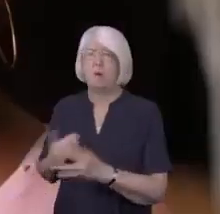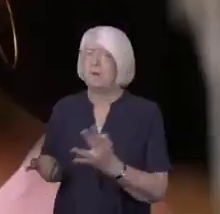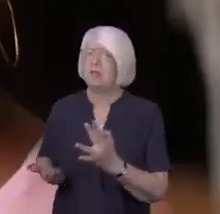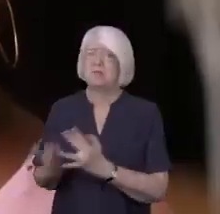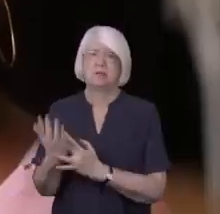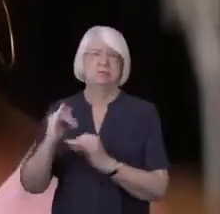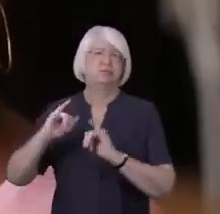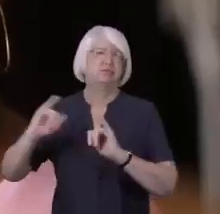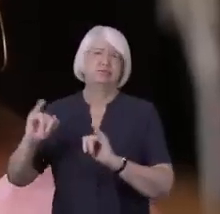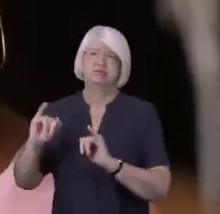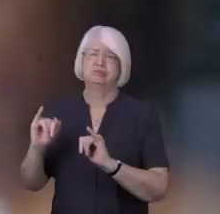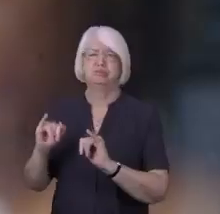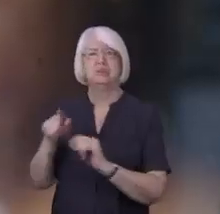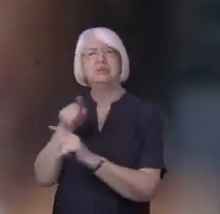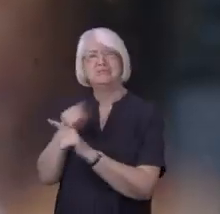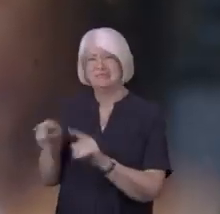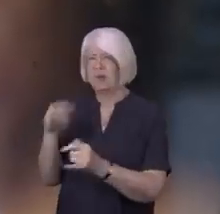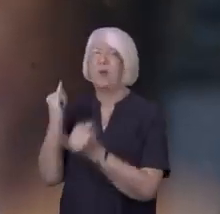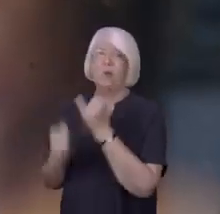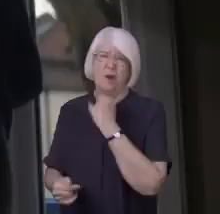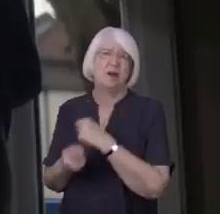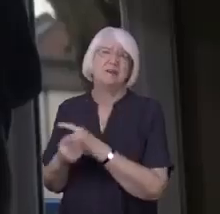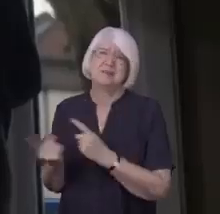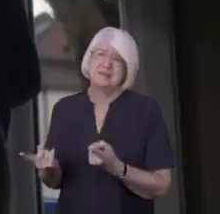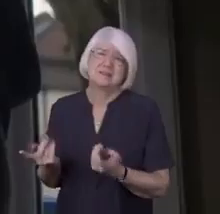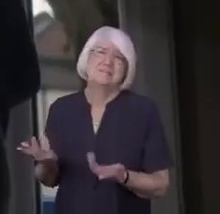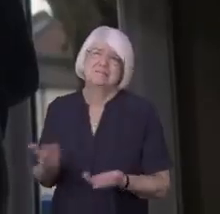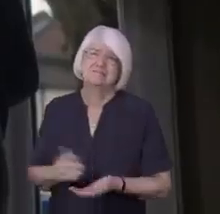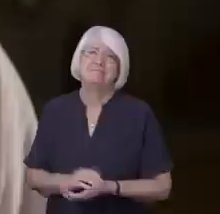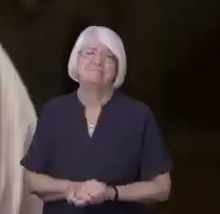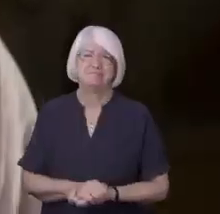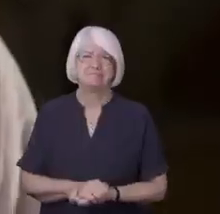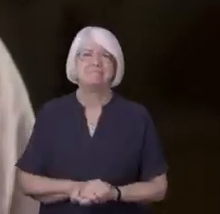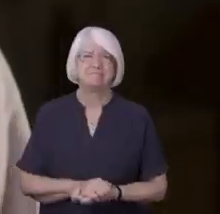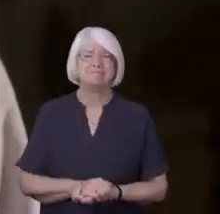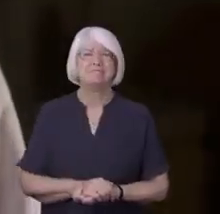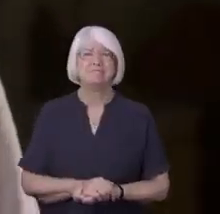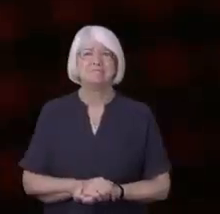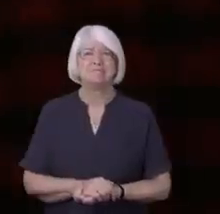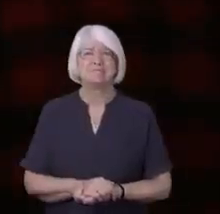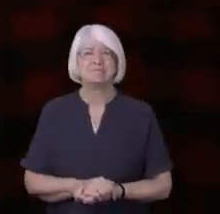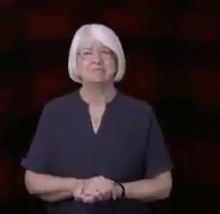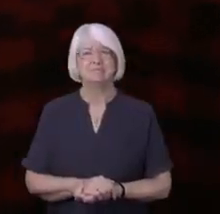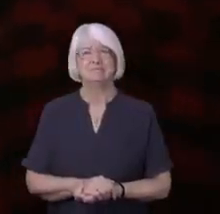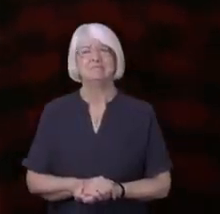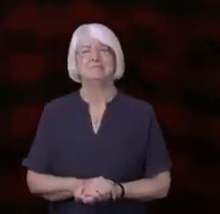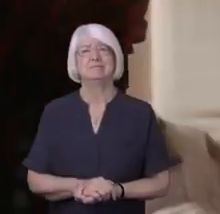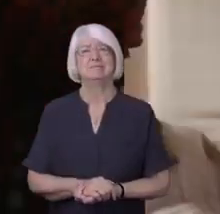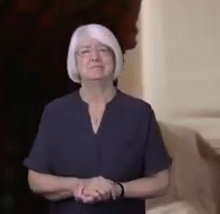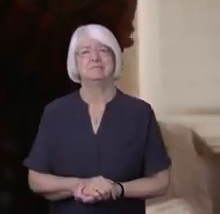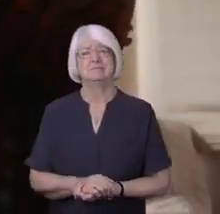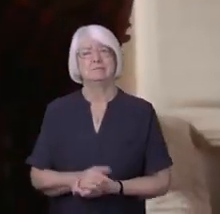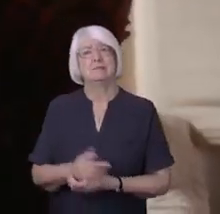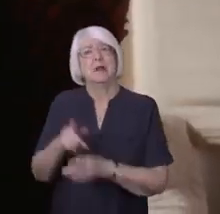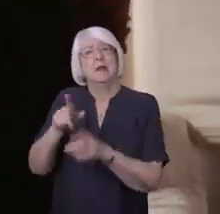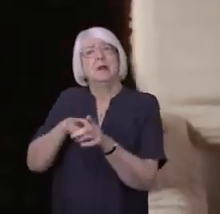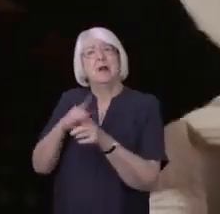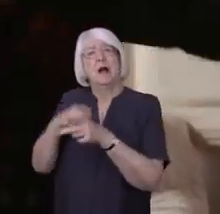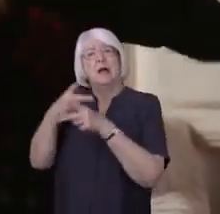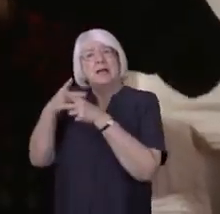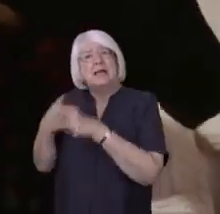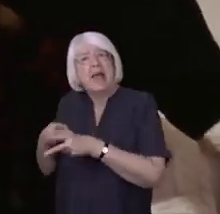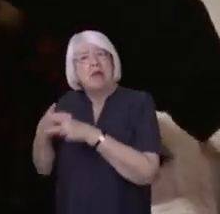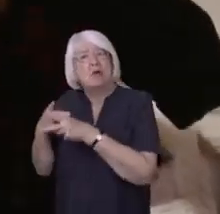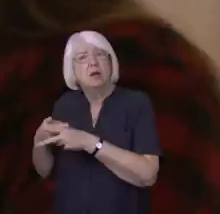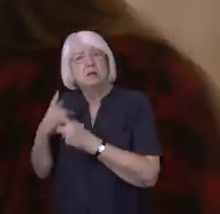and unfortunately, disadvantaged young people have been some of the hardest hit by the pandemic. For the young carers who have been shouldered